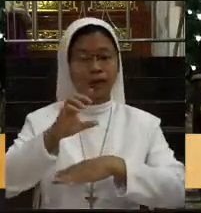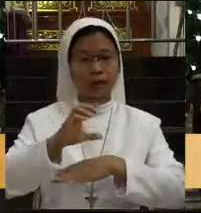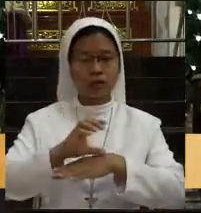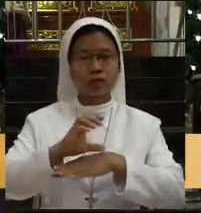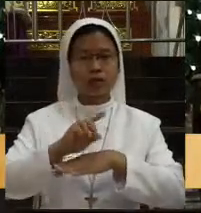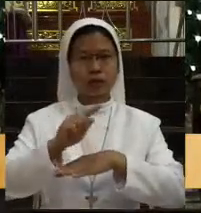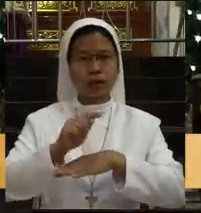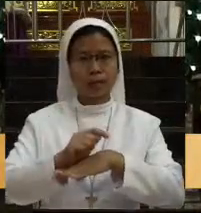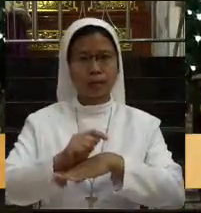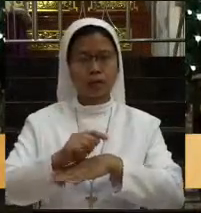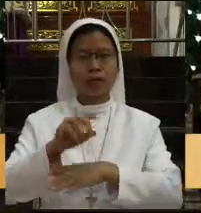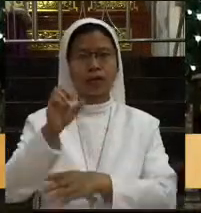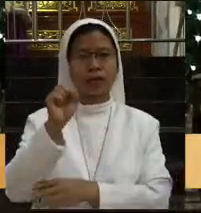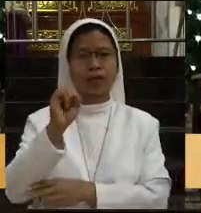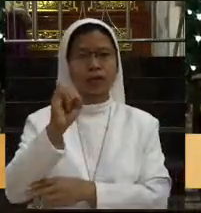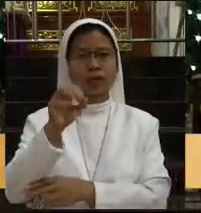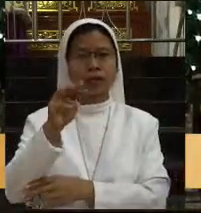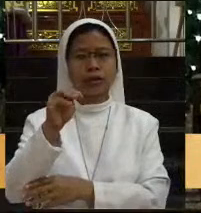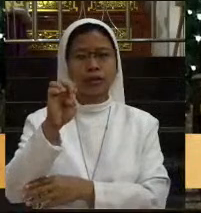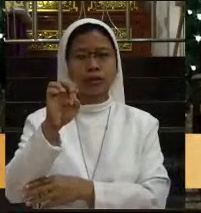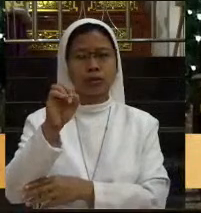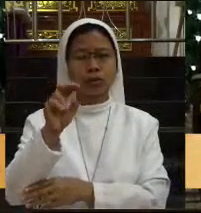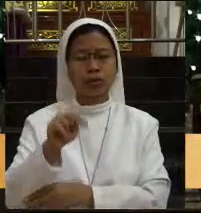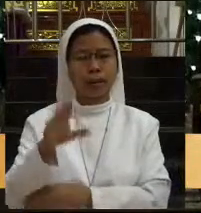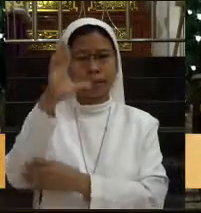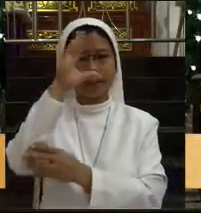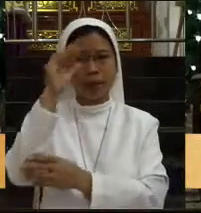aloud his Nunc Dimittis.